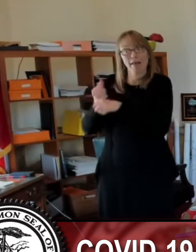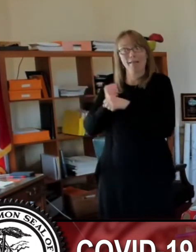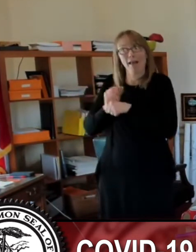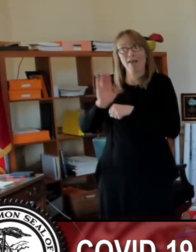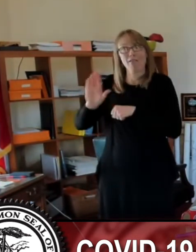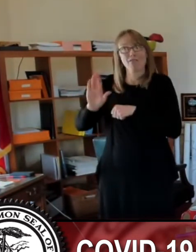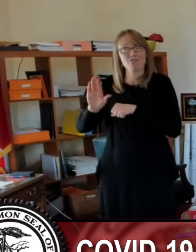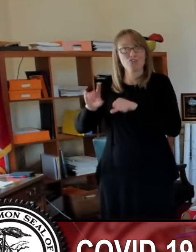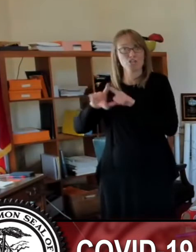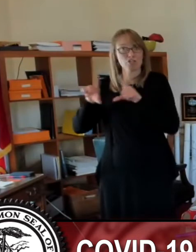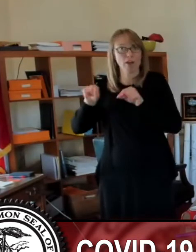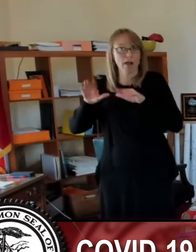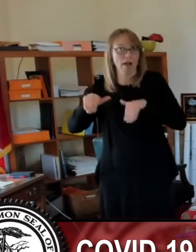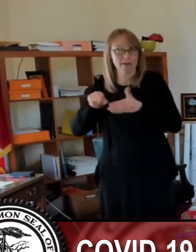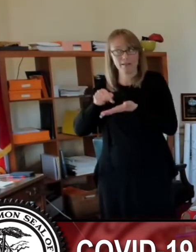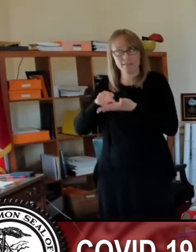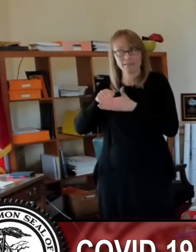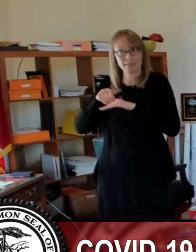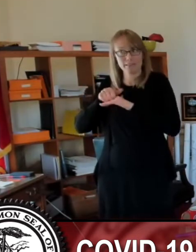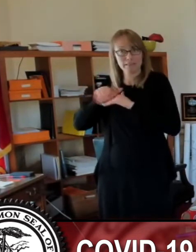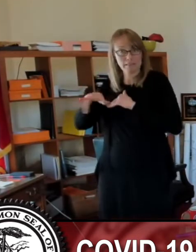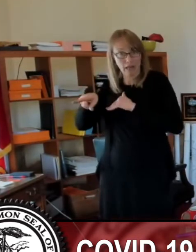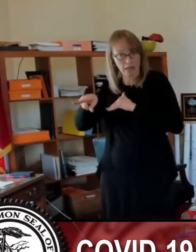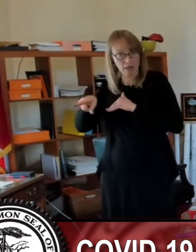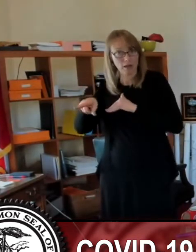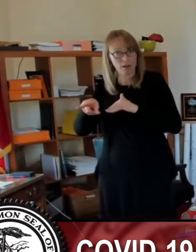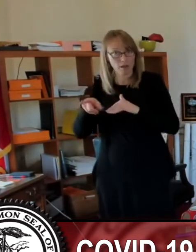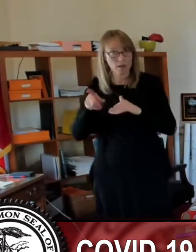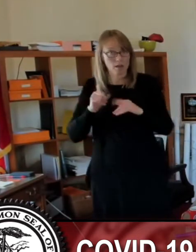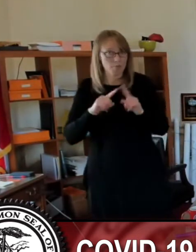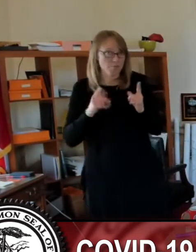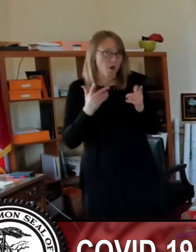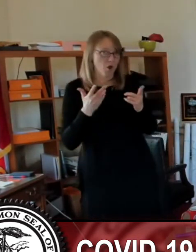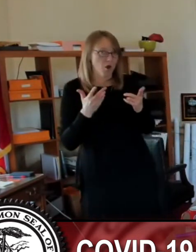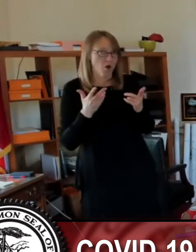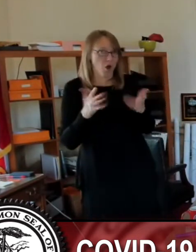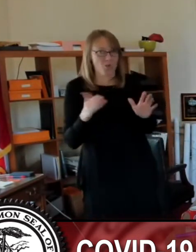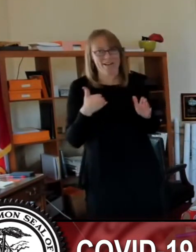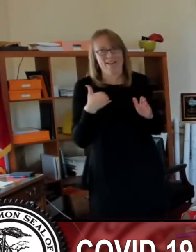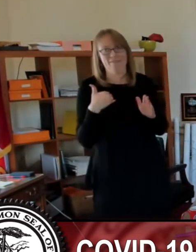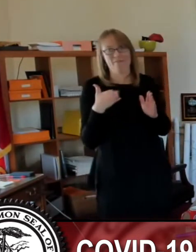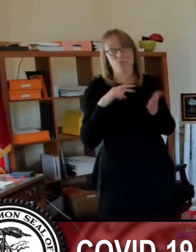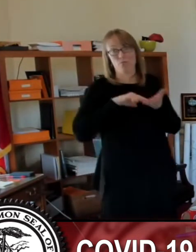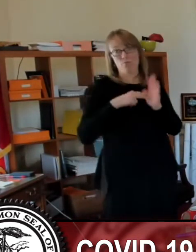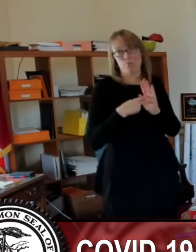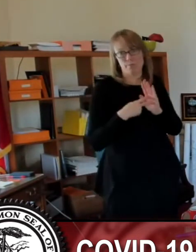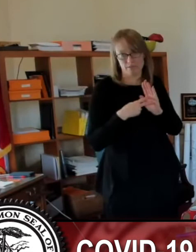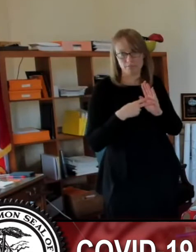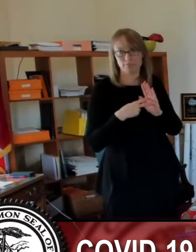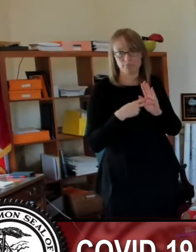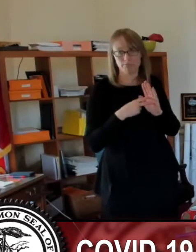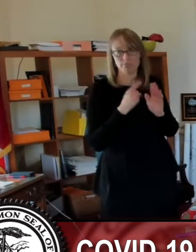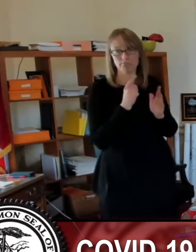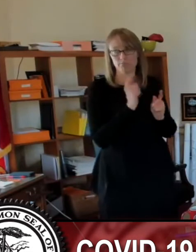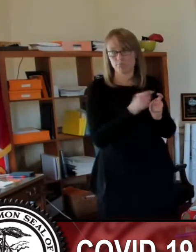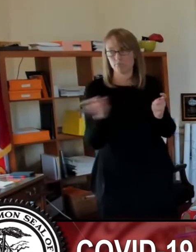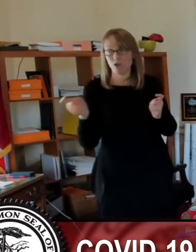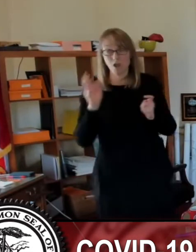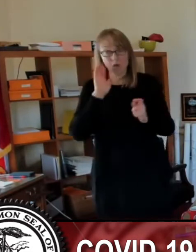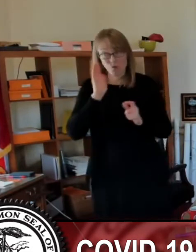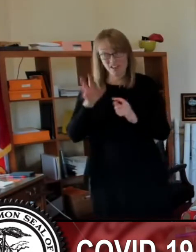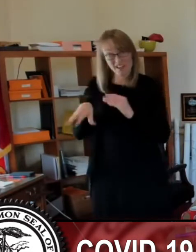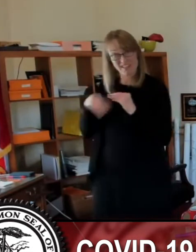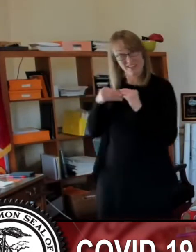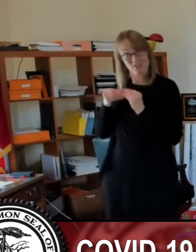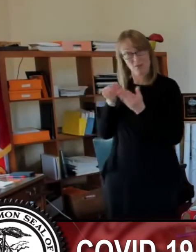gone. Do I think another $1.2 million will be enough to keep businesses through the winter? No, but I think